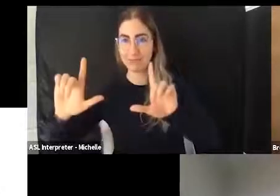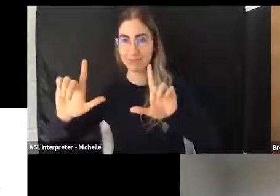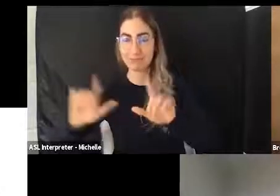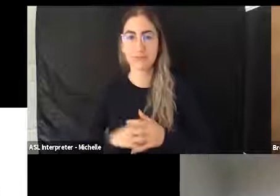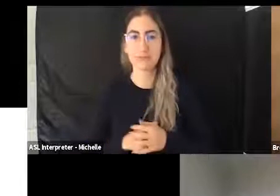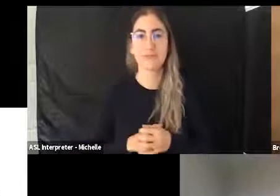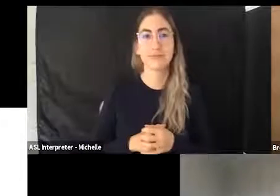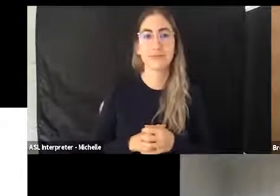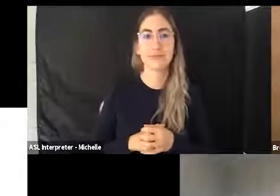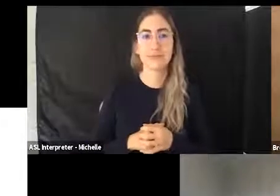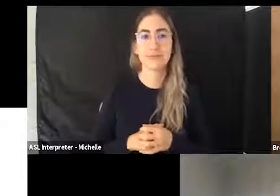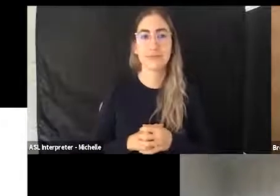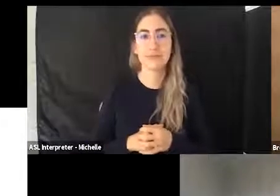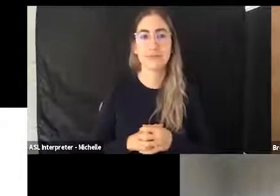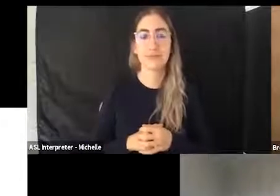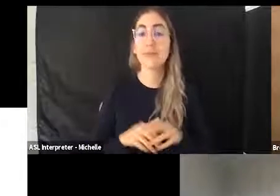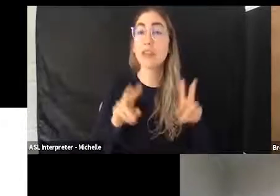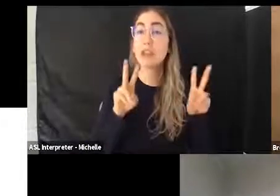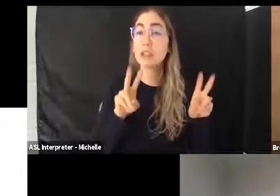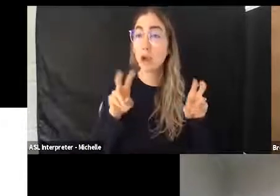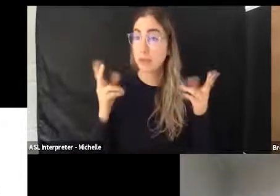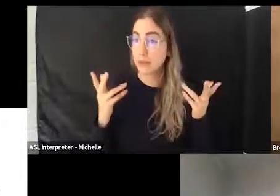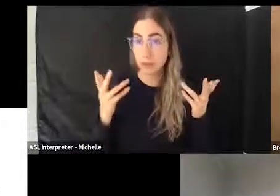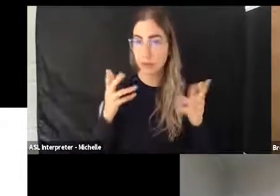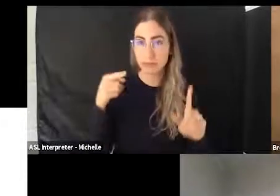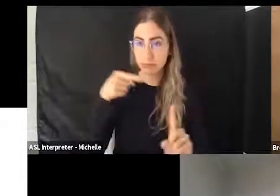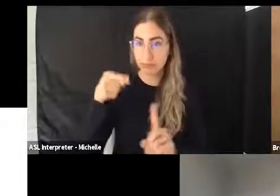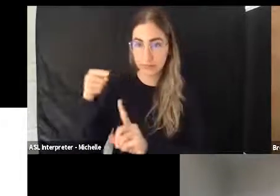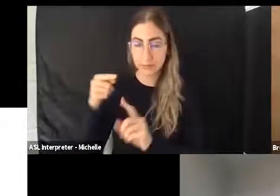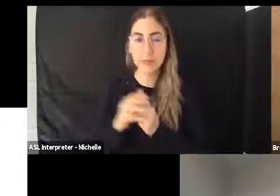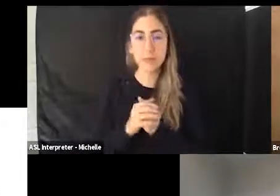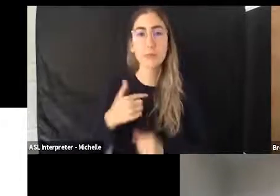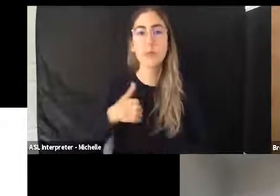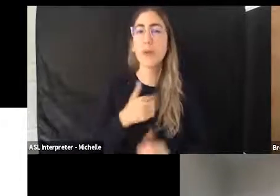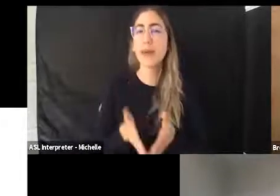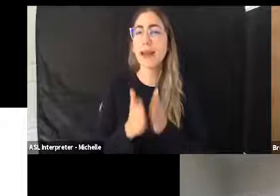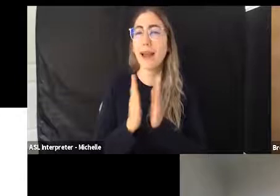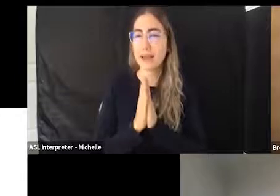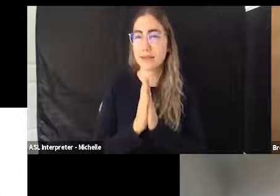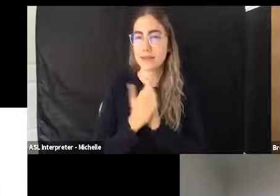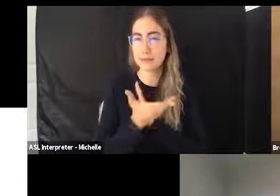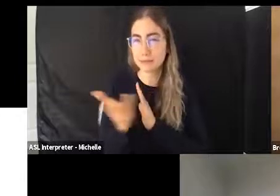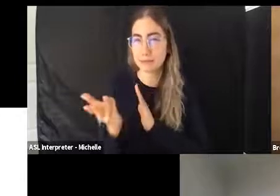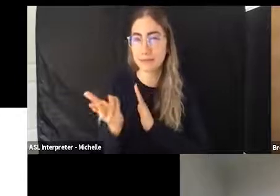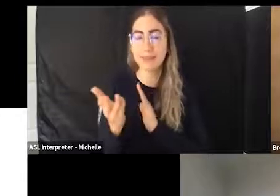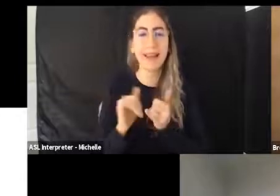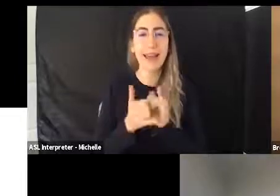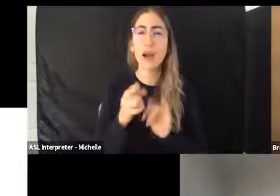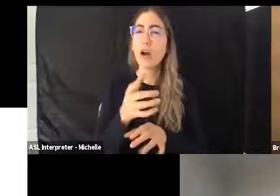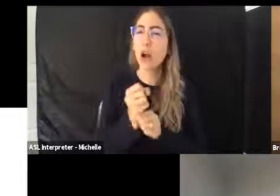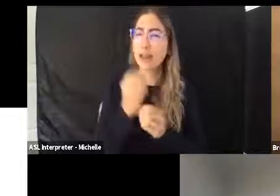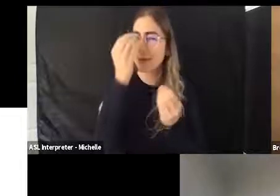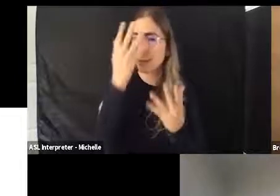of the topics that were covered in the survey, we asked participants questions about how they got information